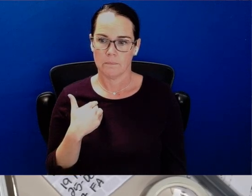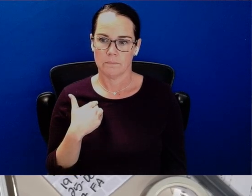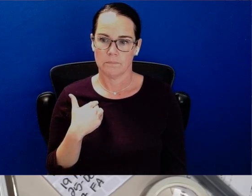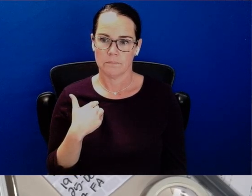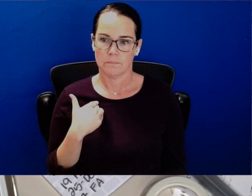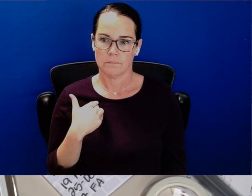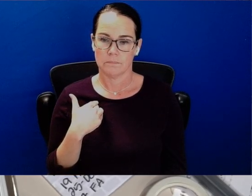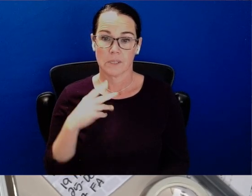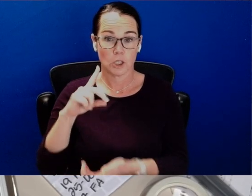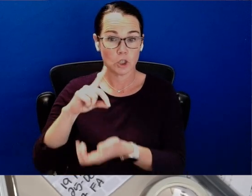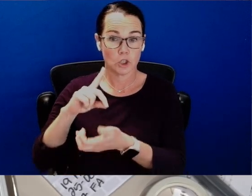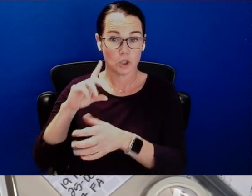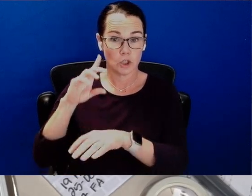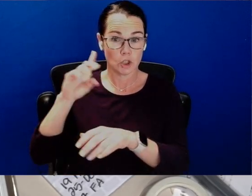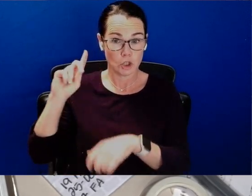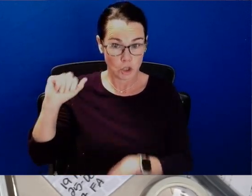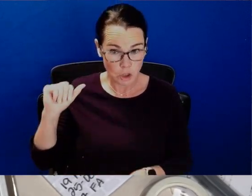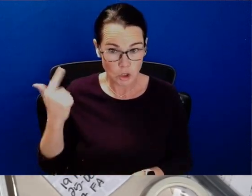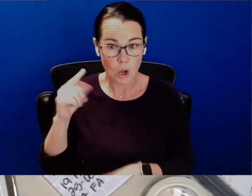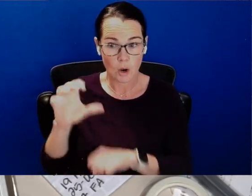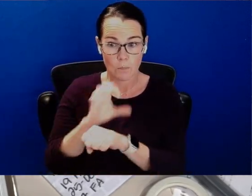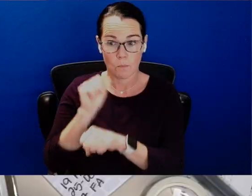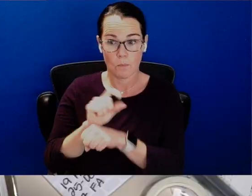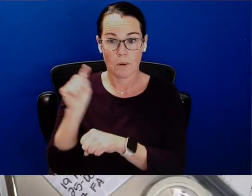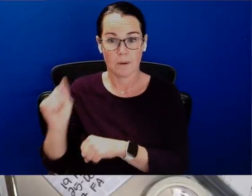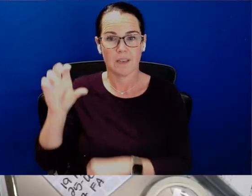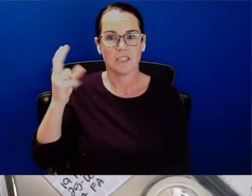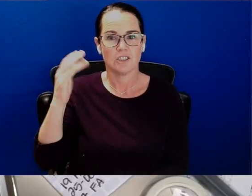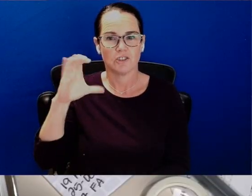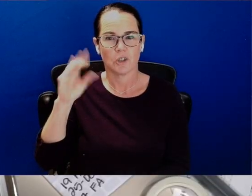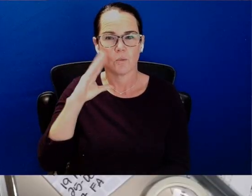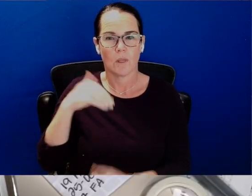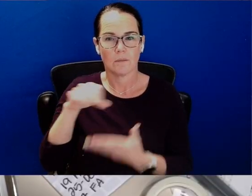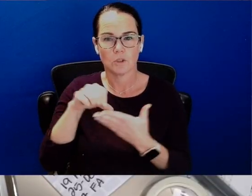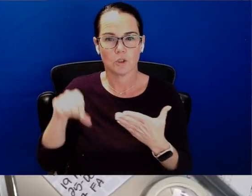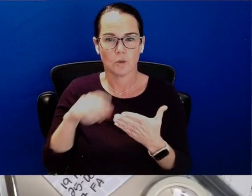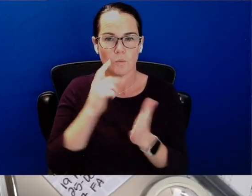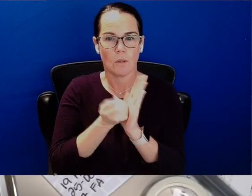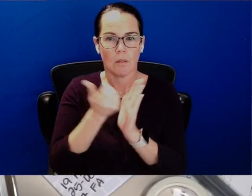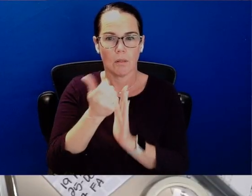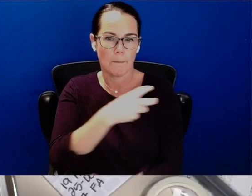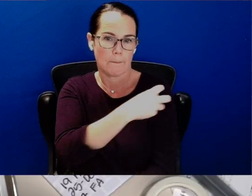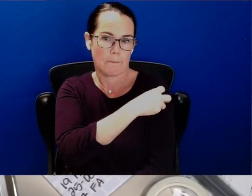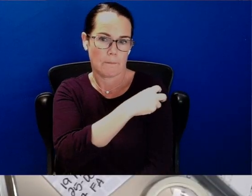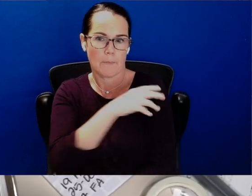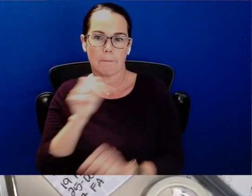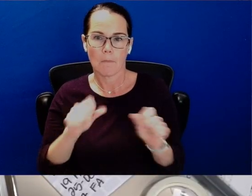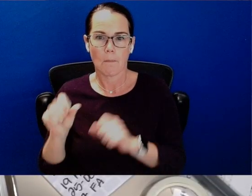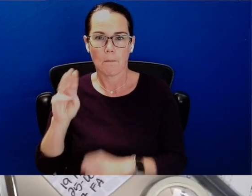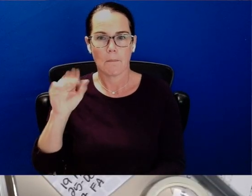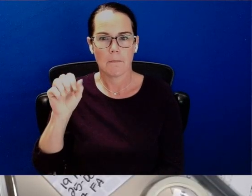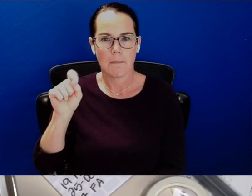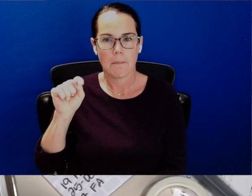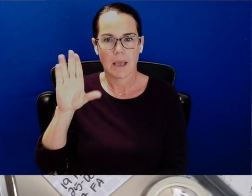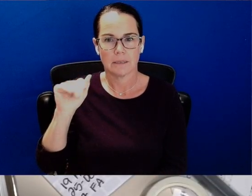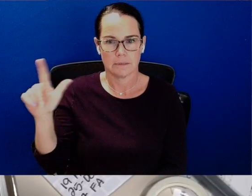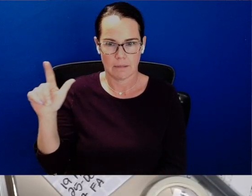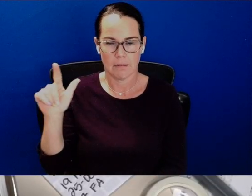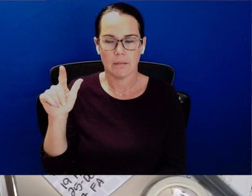a dog appointment there. So Chico is having surgery to remove a possible mast cell